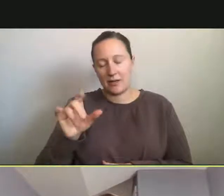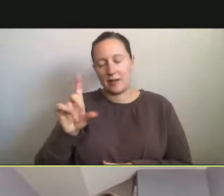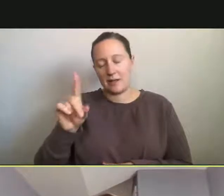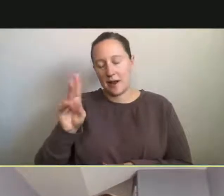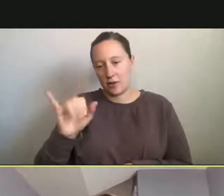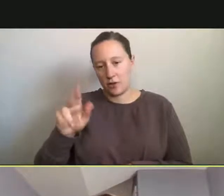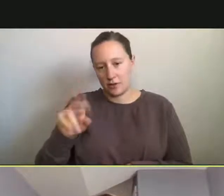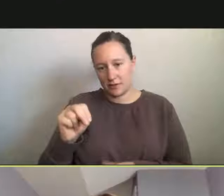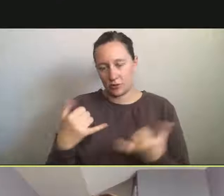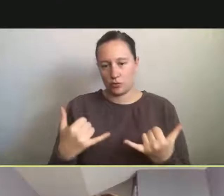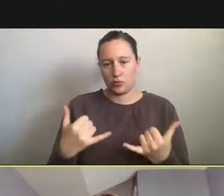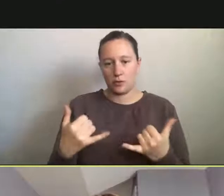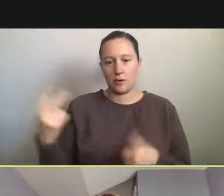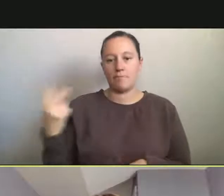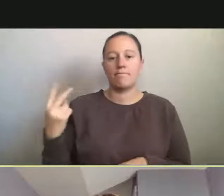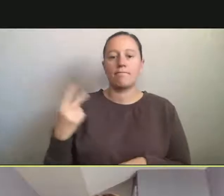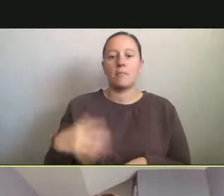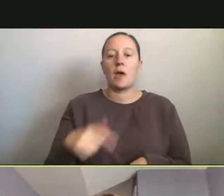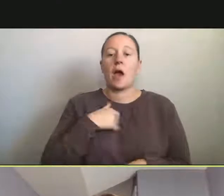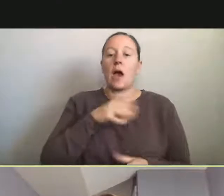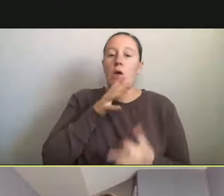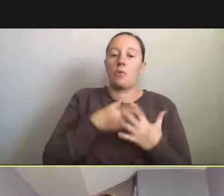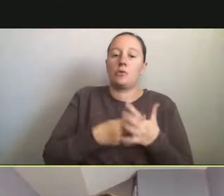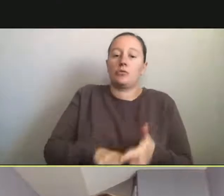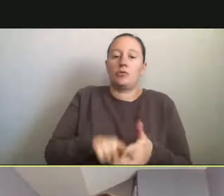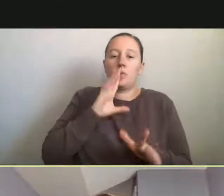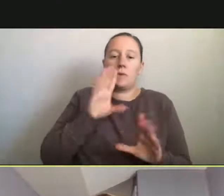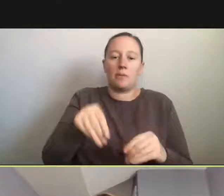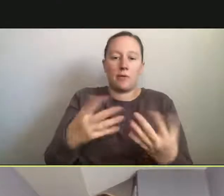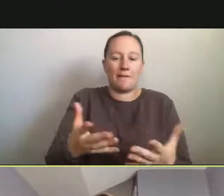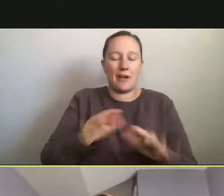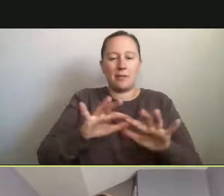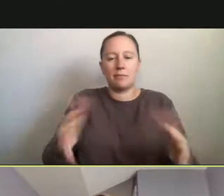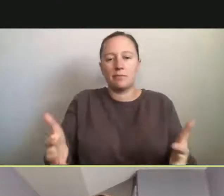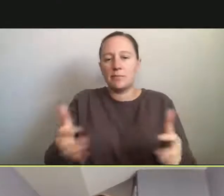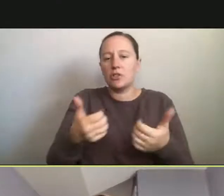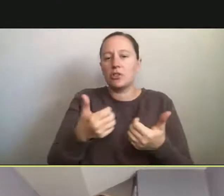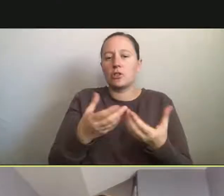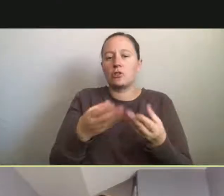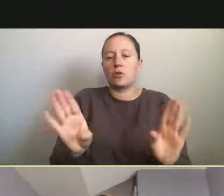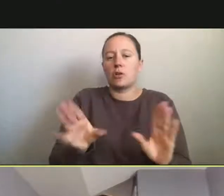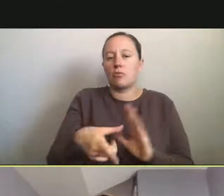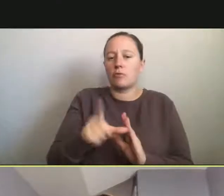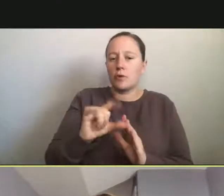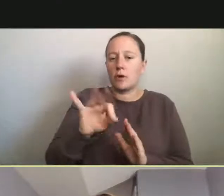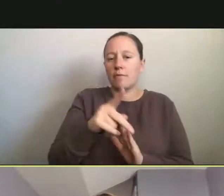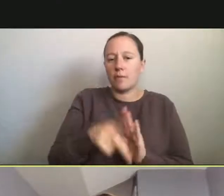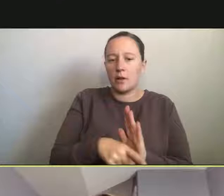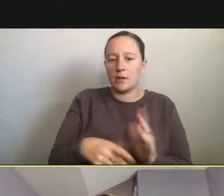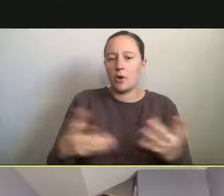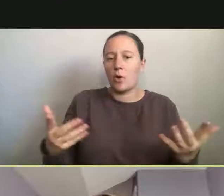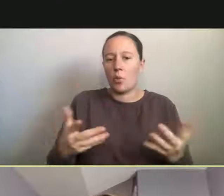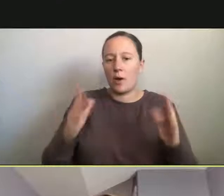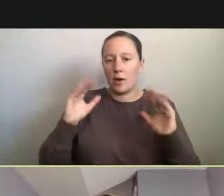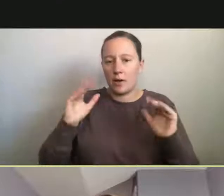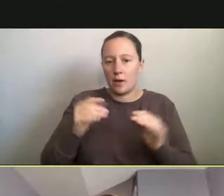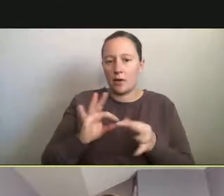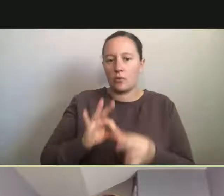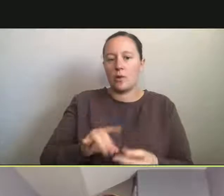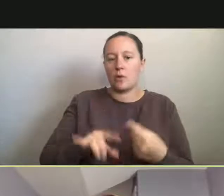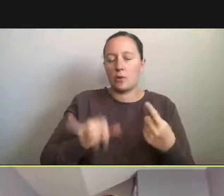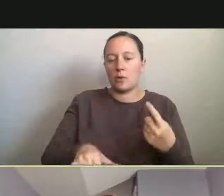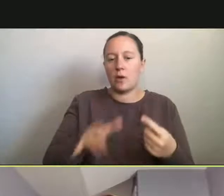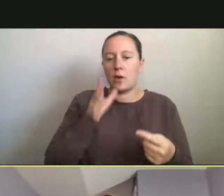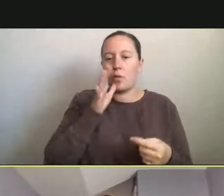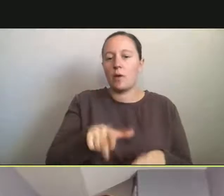I'm going to start by giving you an overview of the policy and what it expects, and then I'll turn